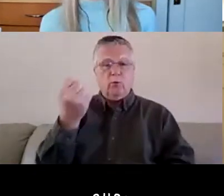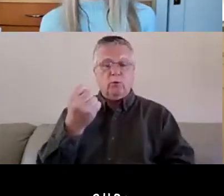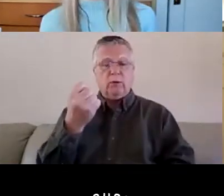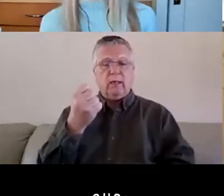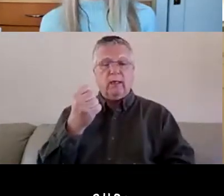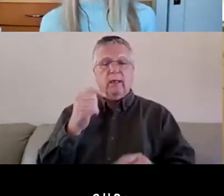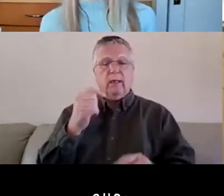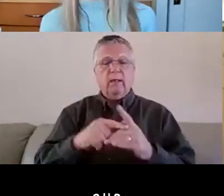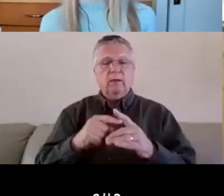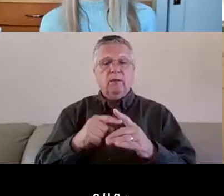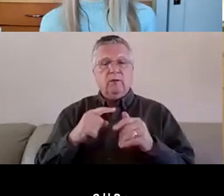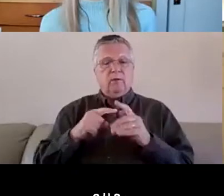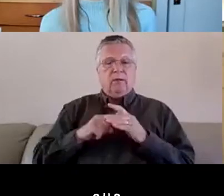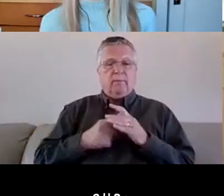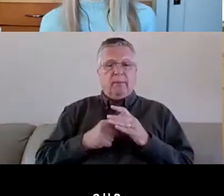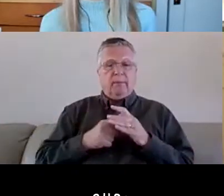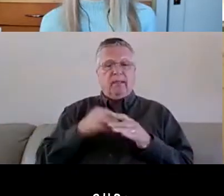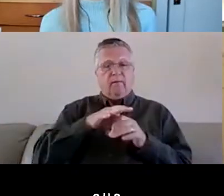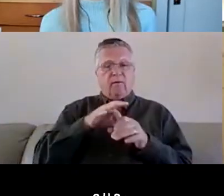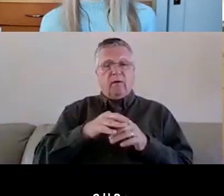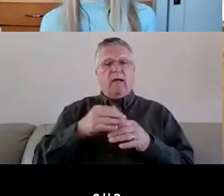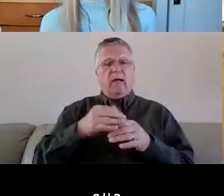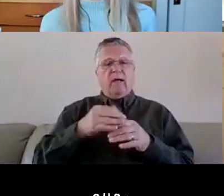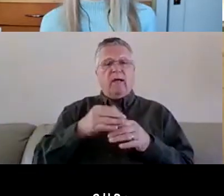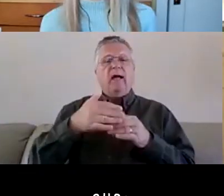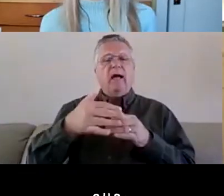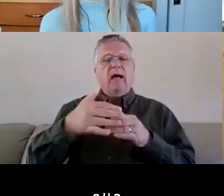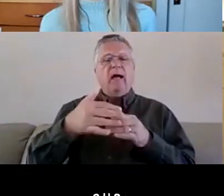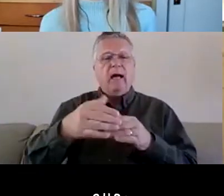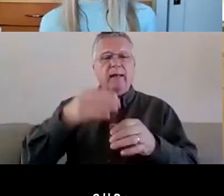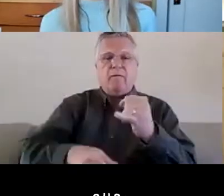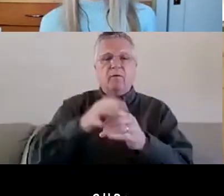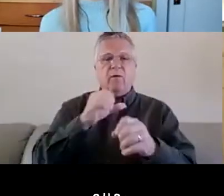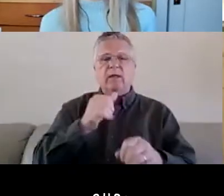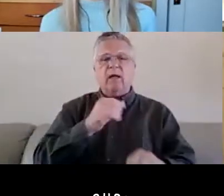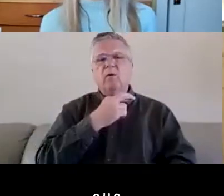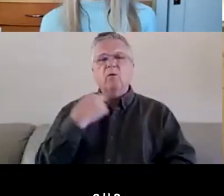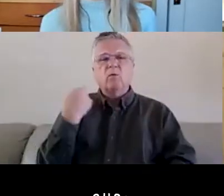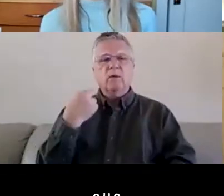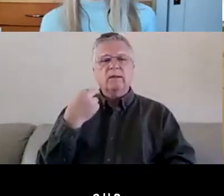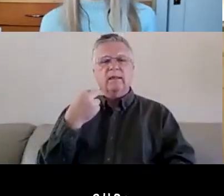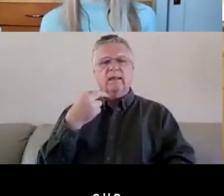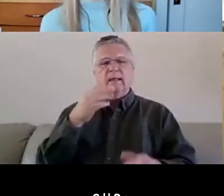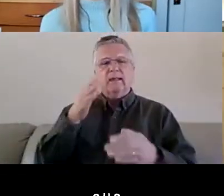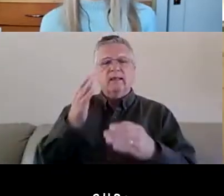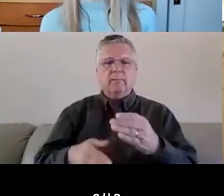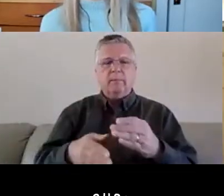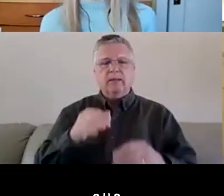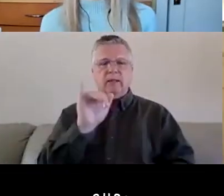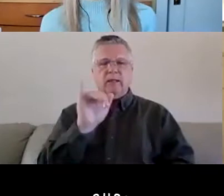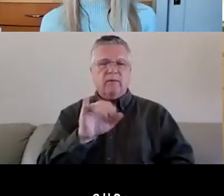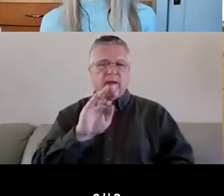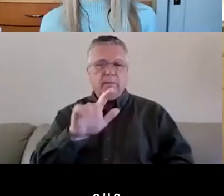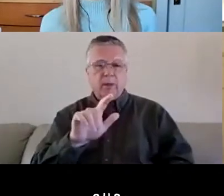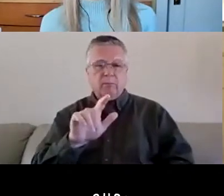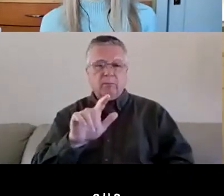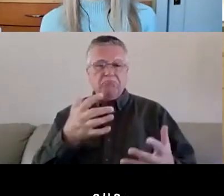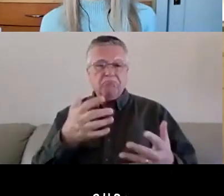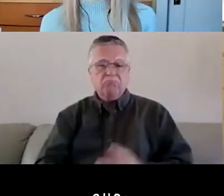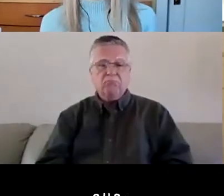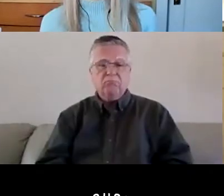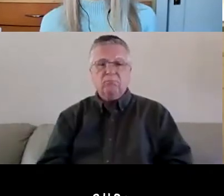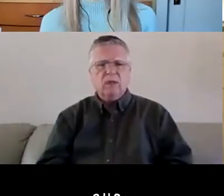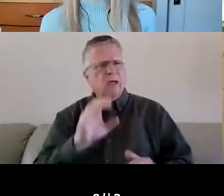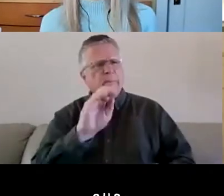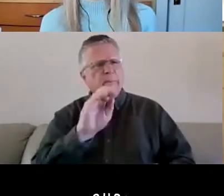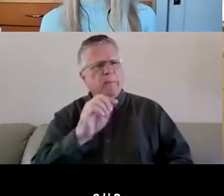and final vote without jeopardizing the completion of the bill in any way. Madam President,